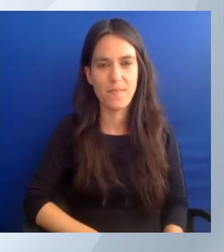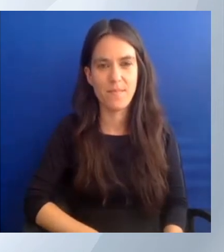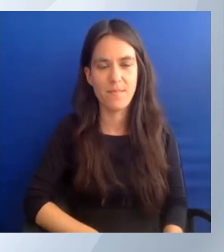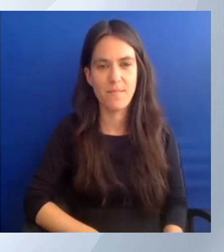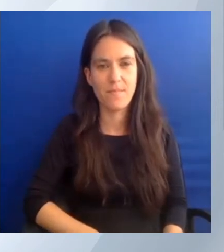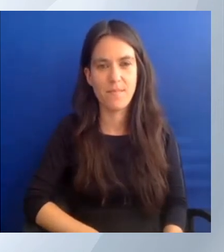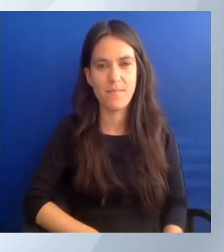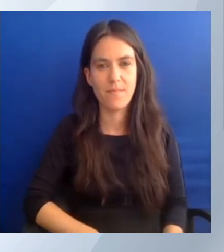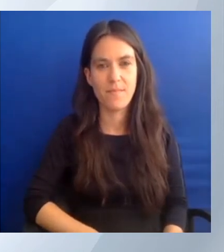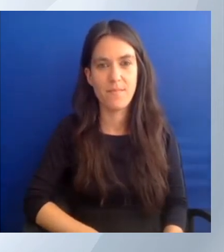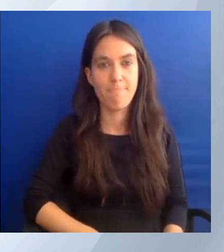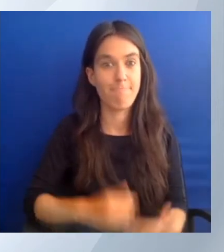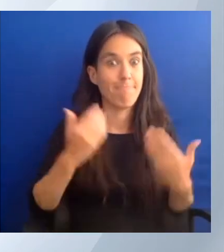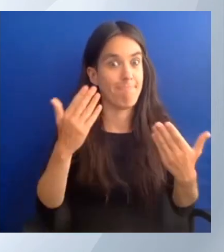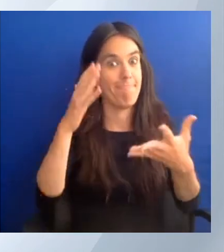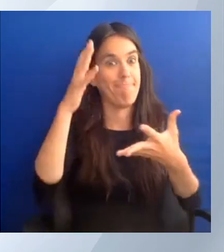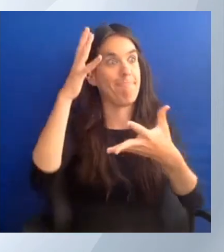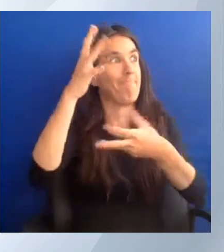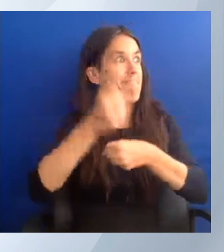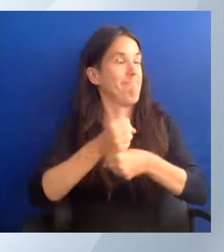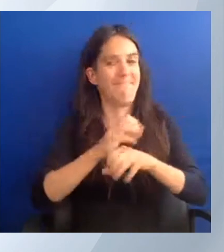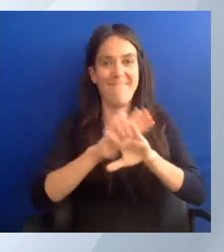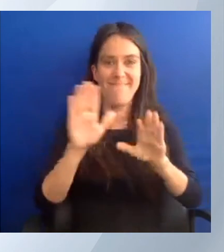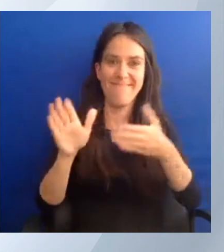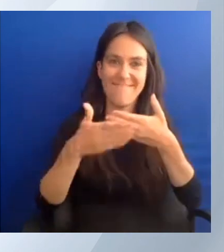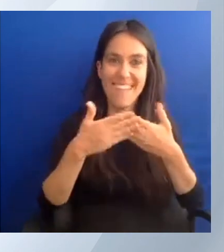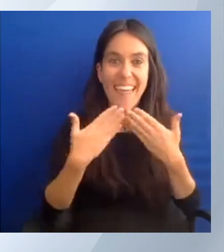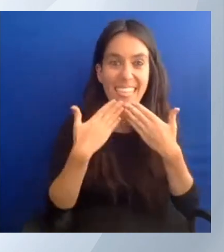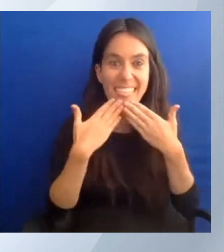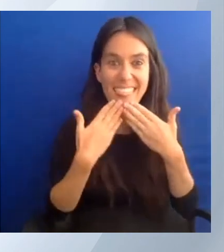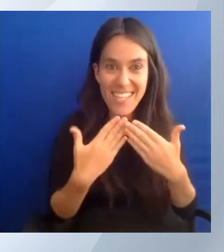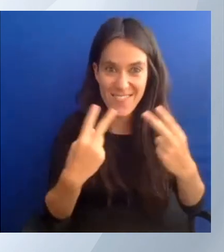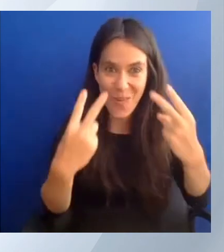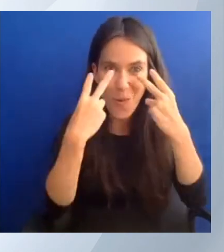And yeah, that's pretty much I have. Thanks for joining.